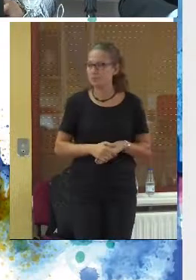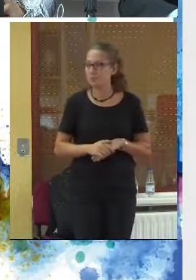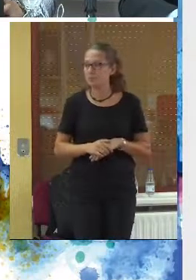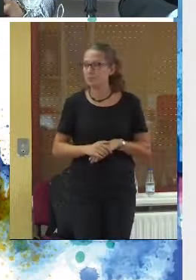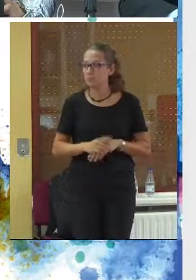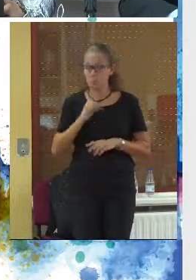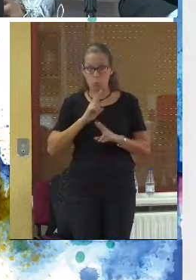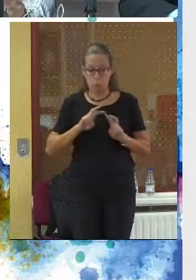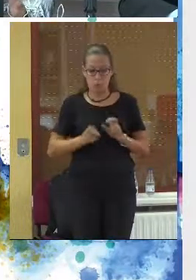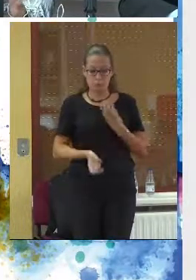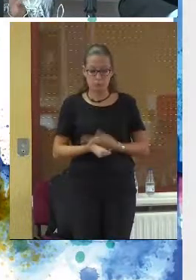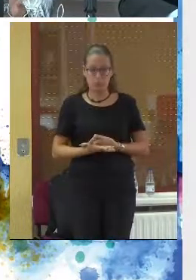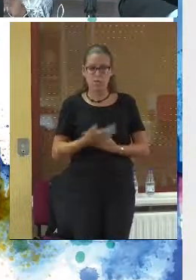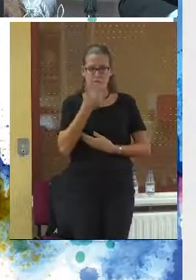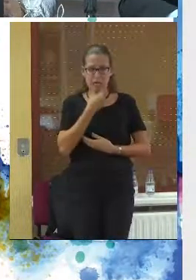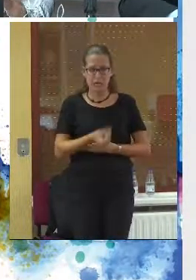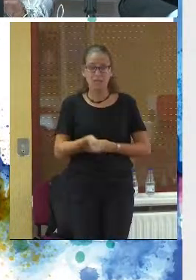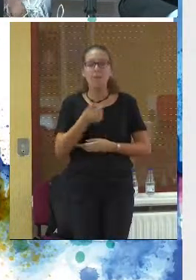a photocopy?